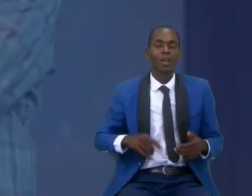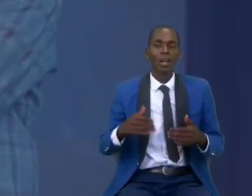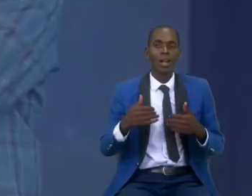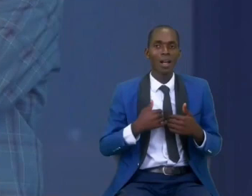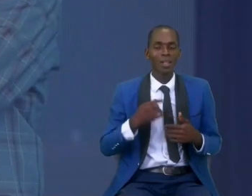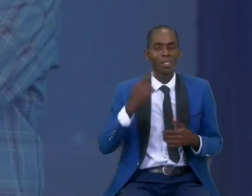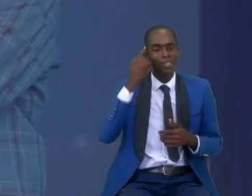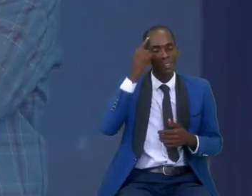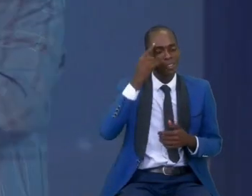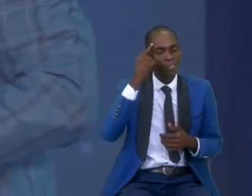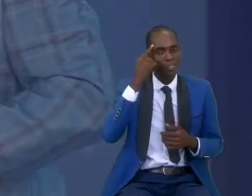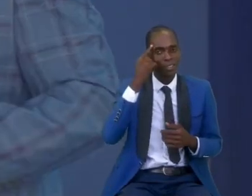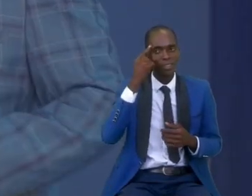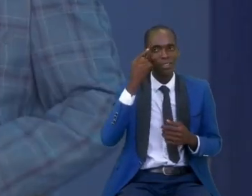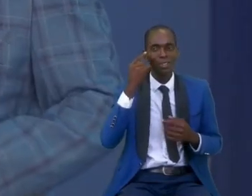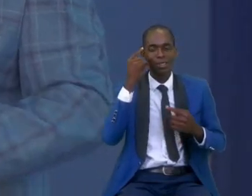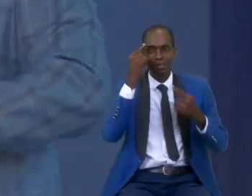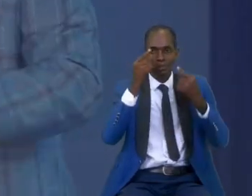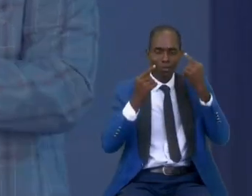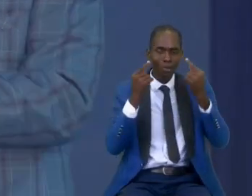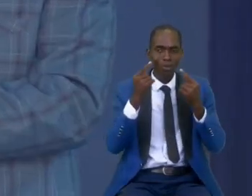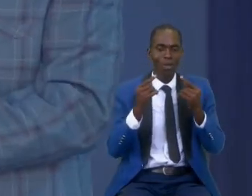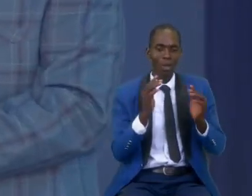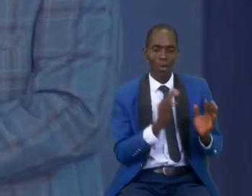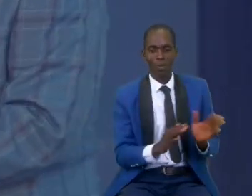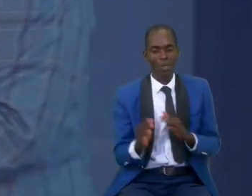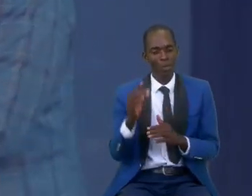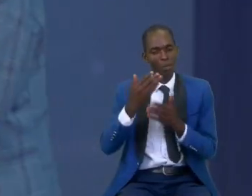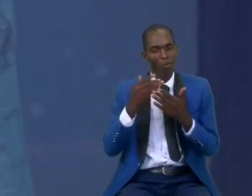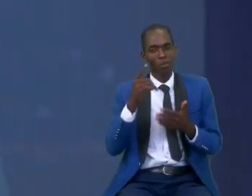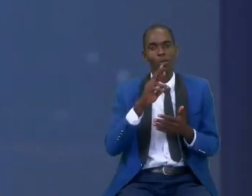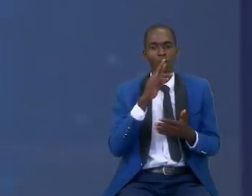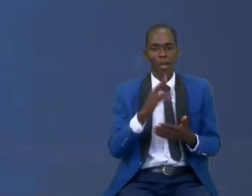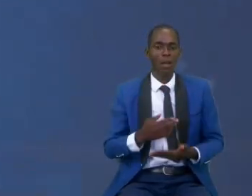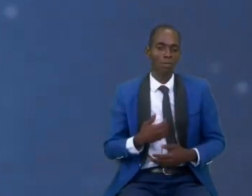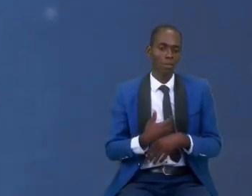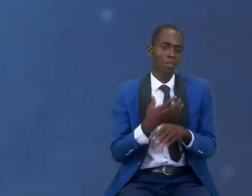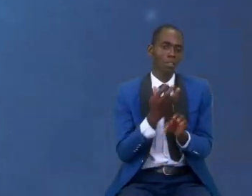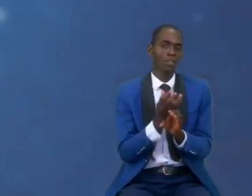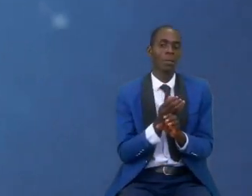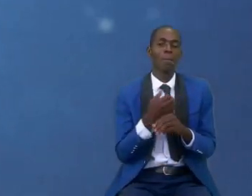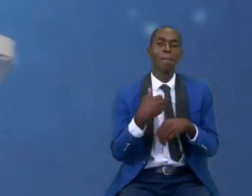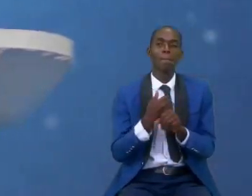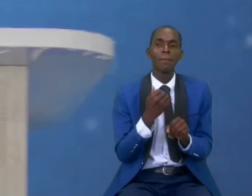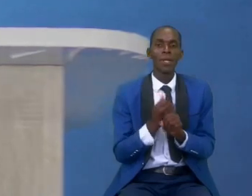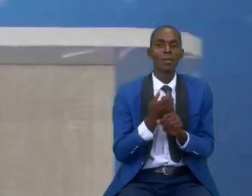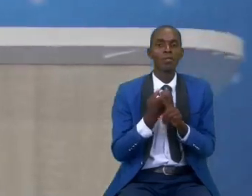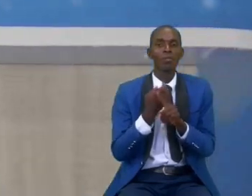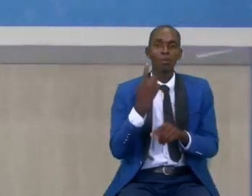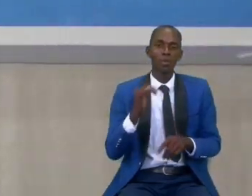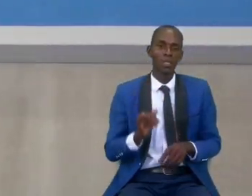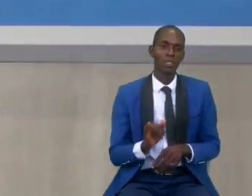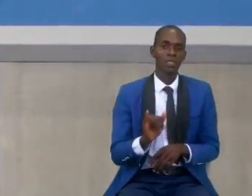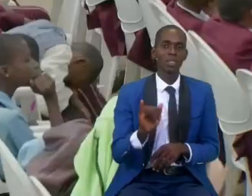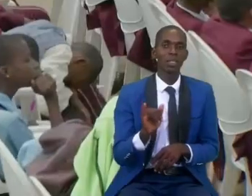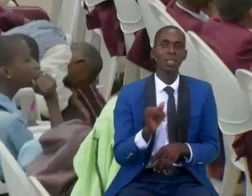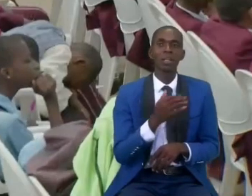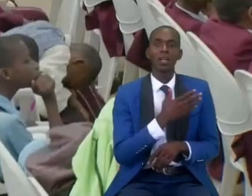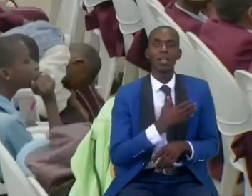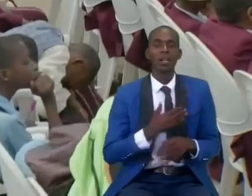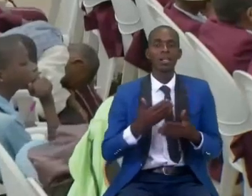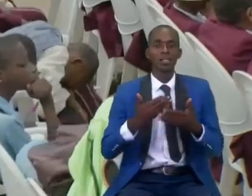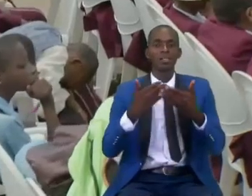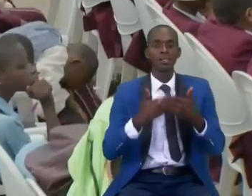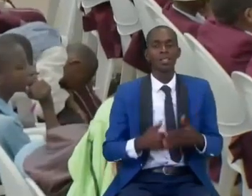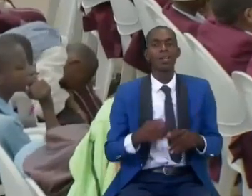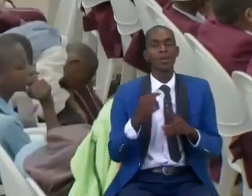born, made from eternity. And then the next word there, the next letter there,